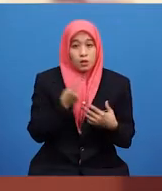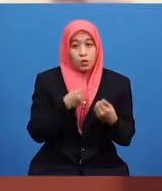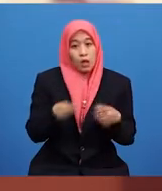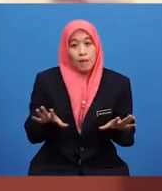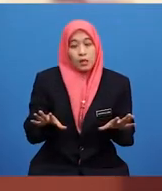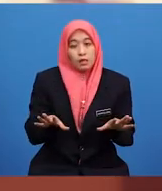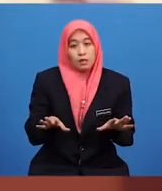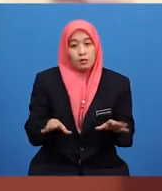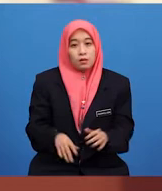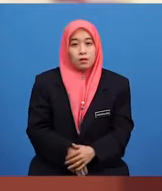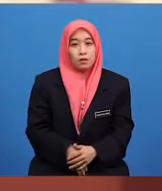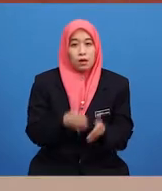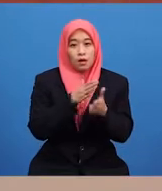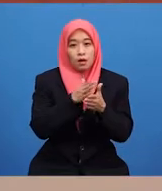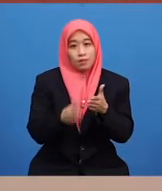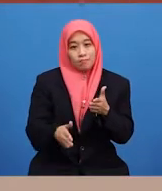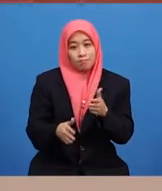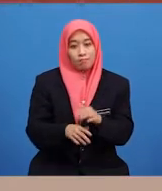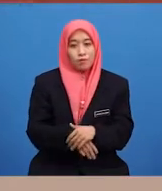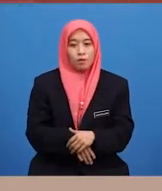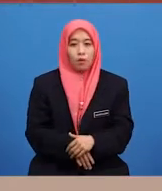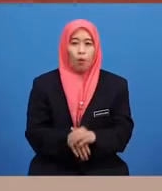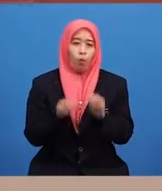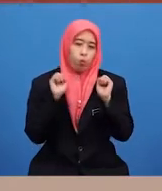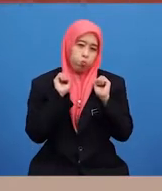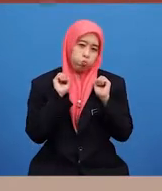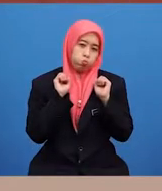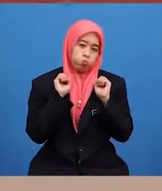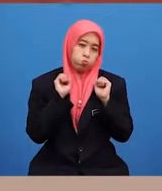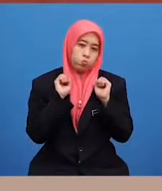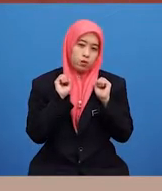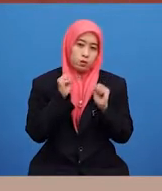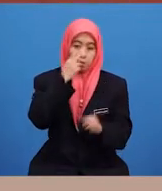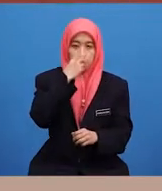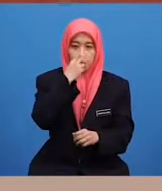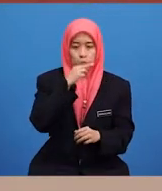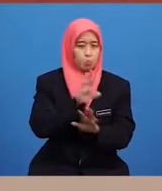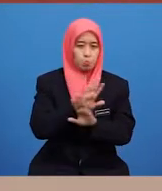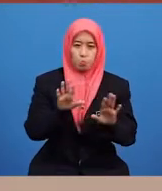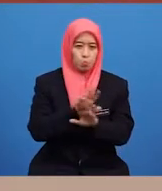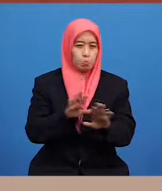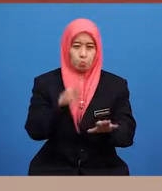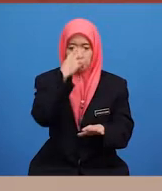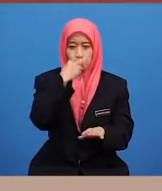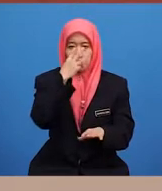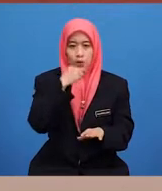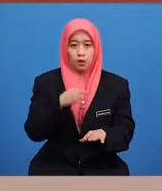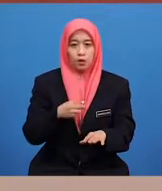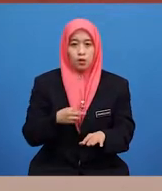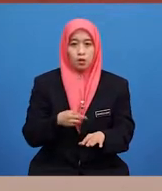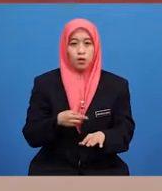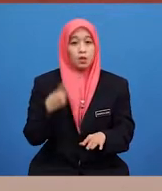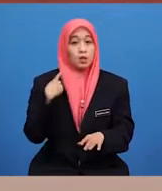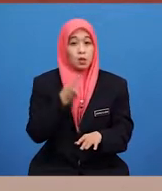Oh no! Don't be sad, Yolo. Of course, we will meet again in the next